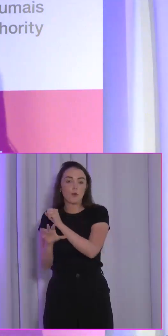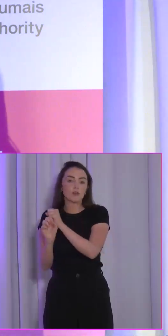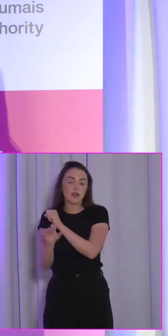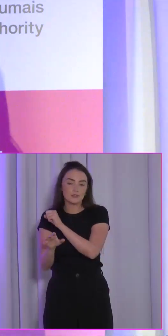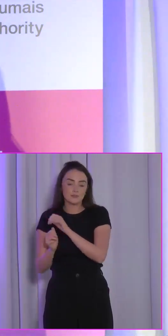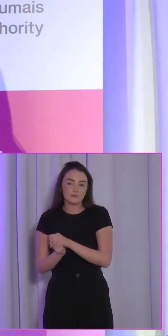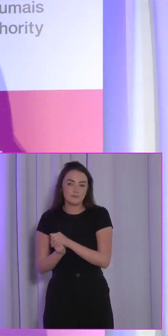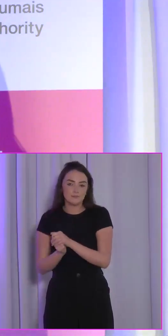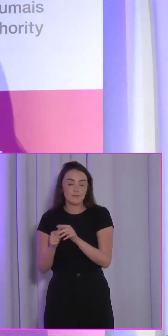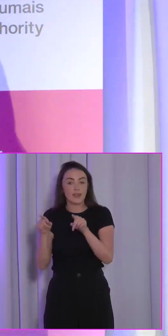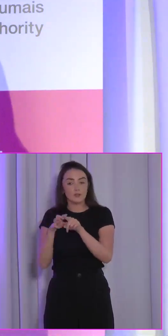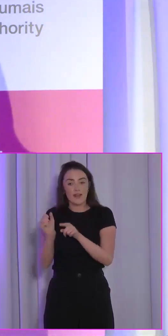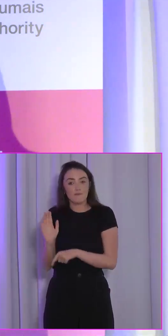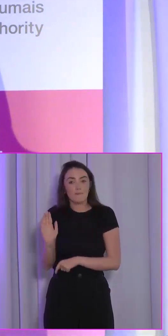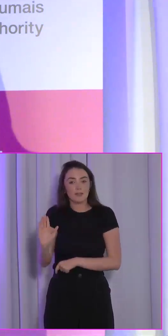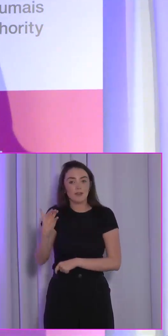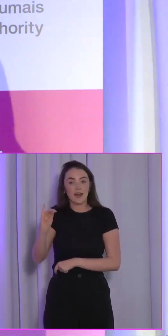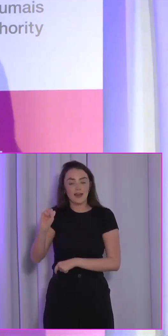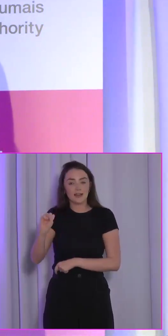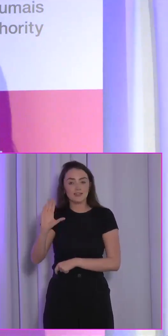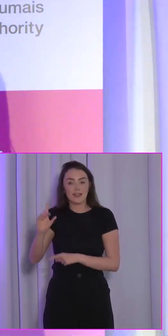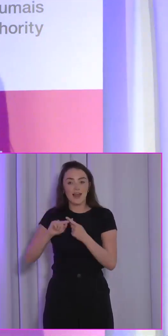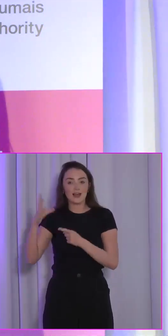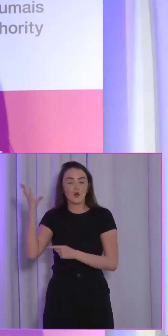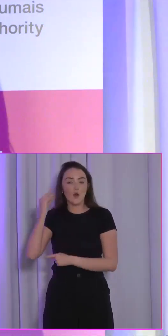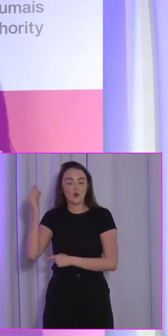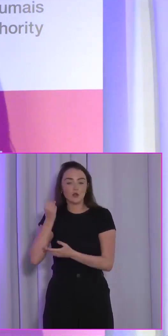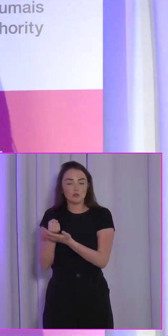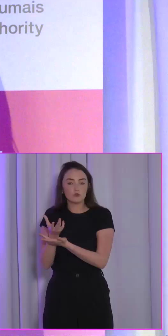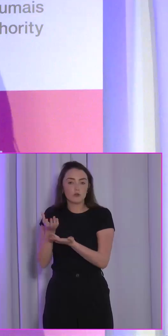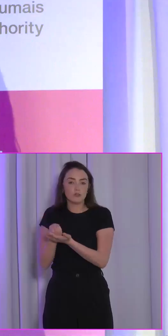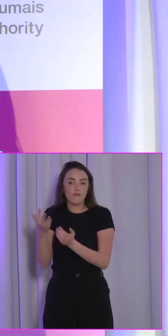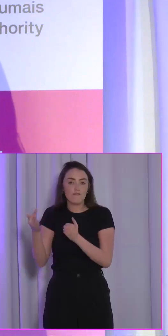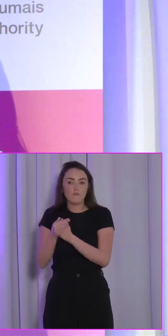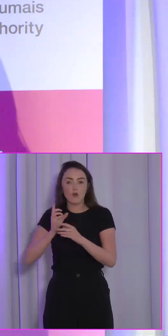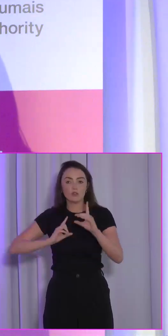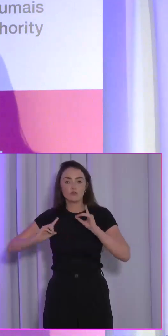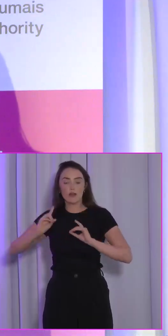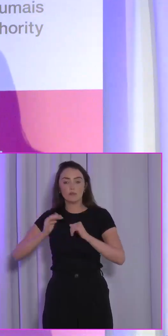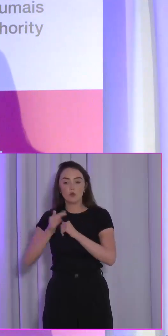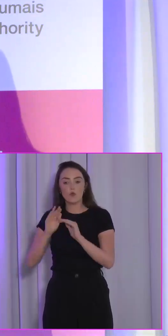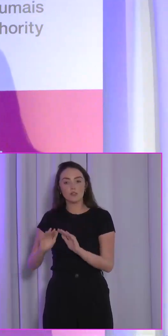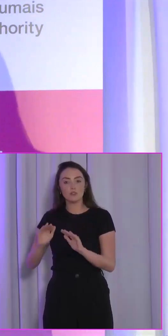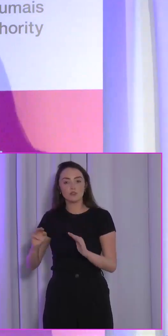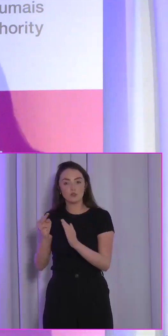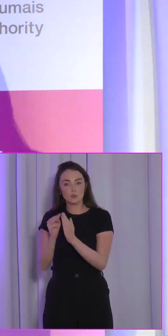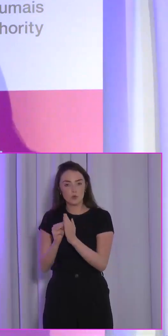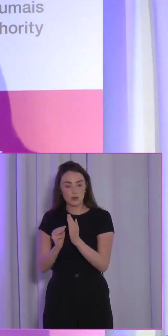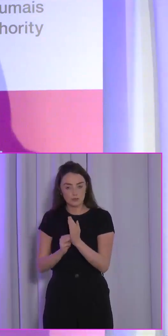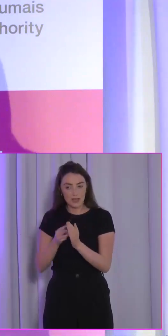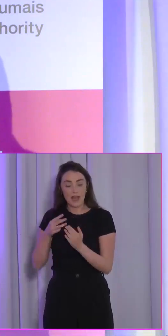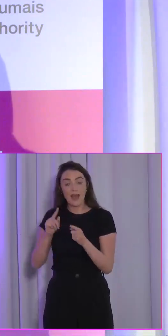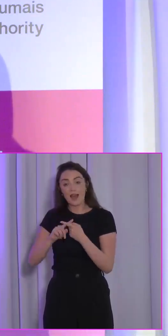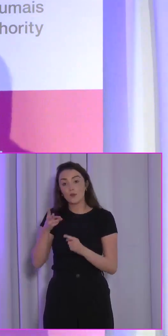We also have mandatory ISL and audio description for dramas or children's programmings, and we'll be looking